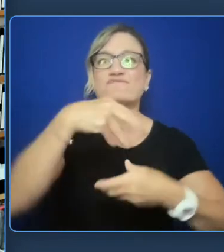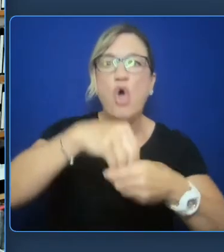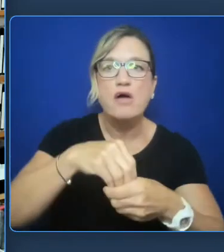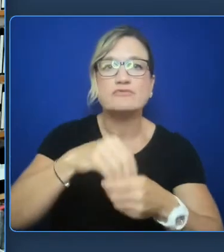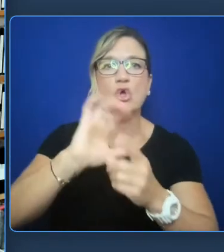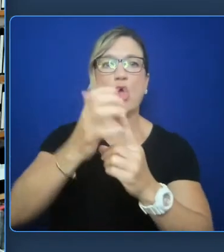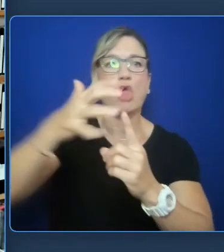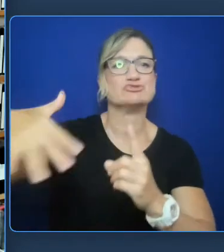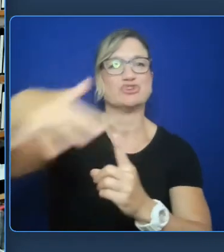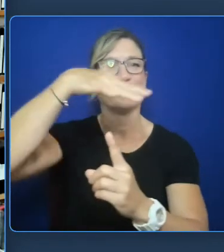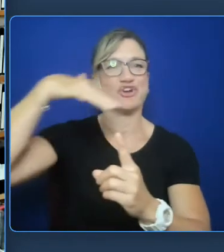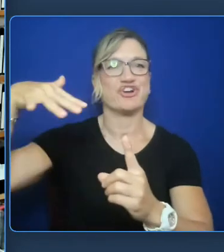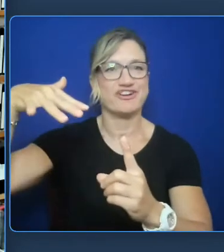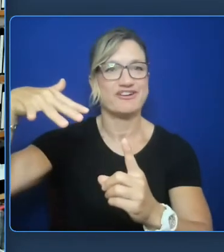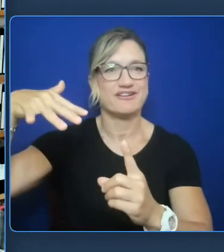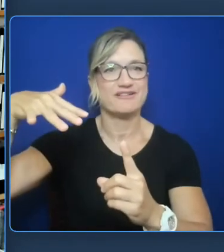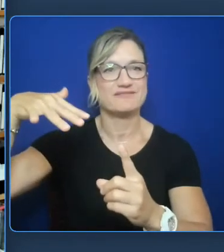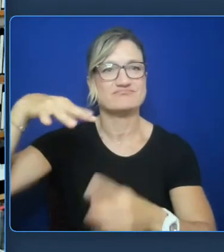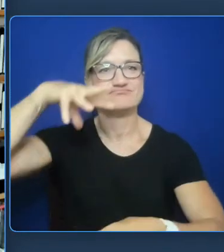cultural life.